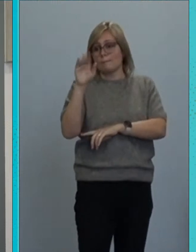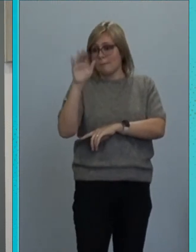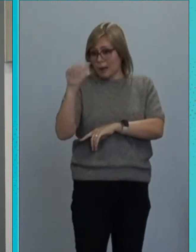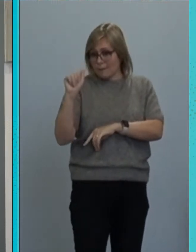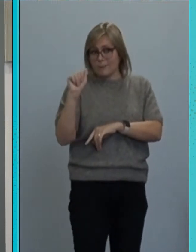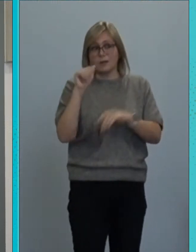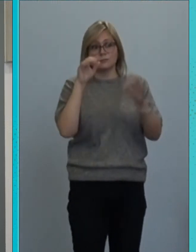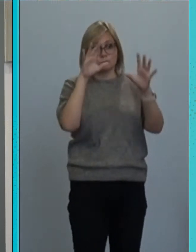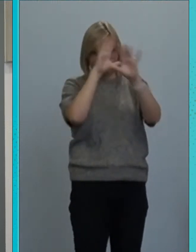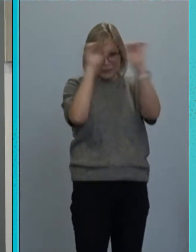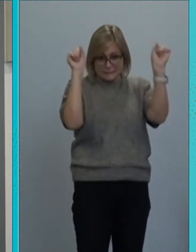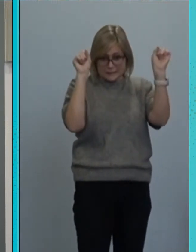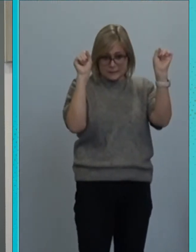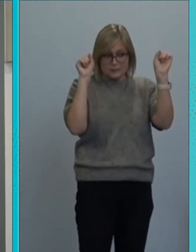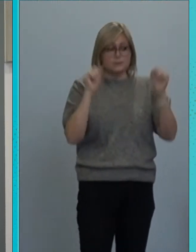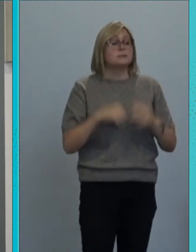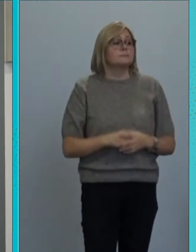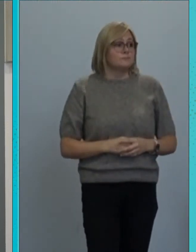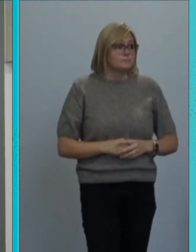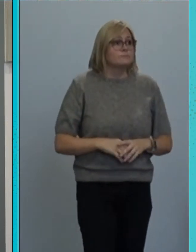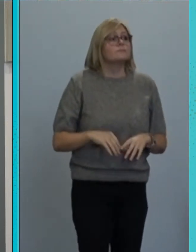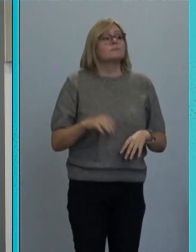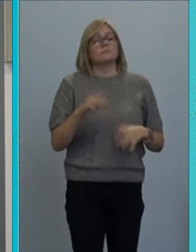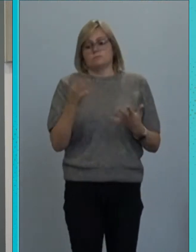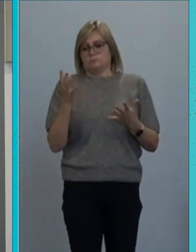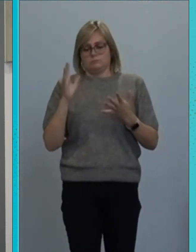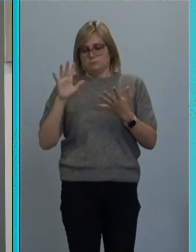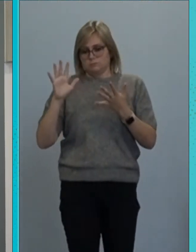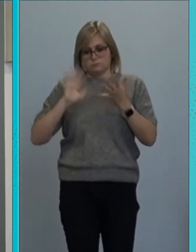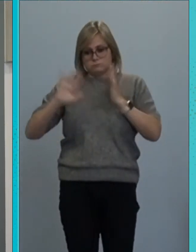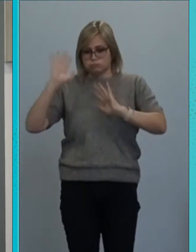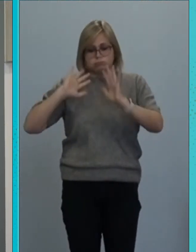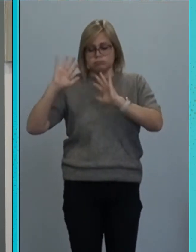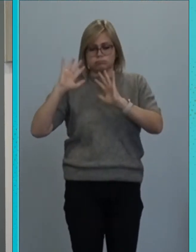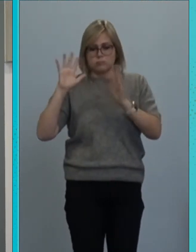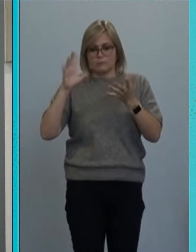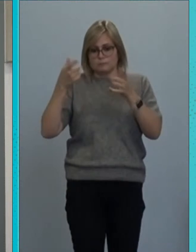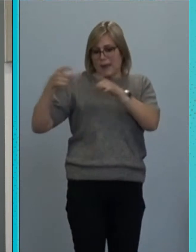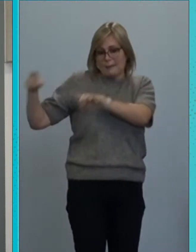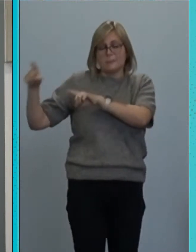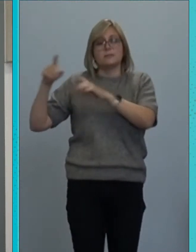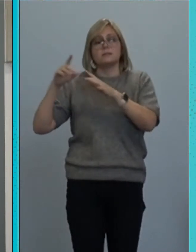correspondent before I came here. It was a wonderful but a